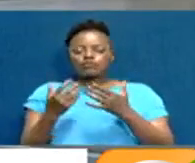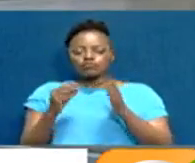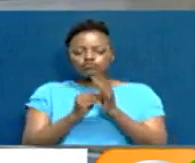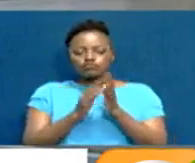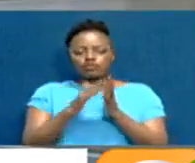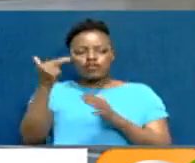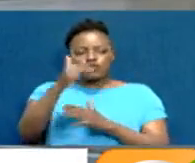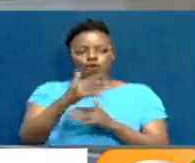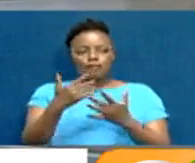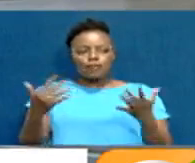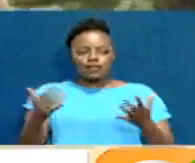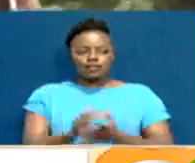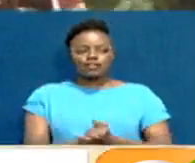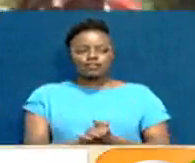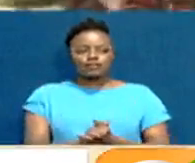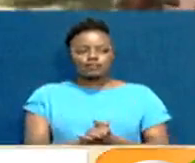on fuel products.